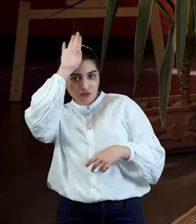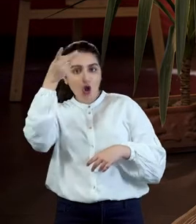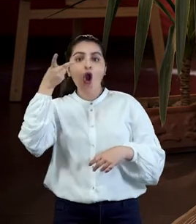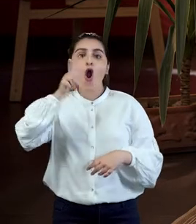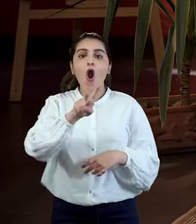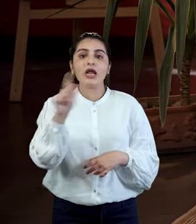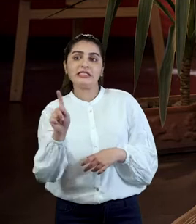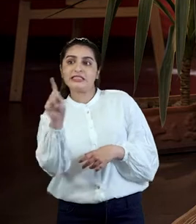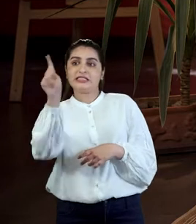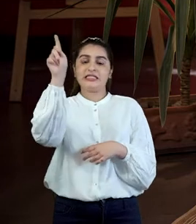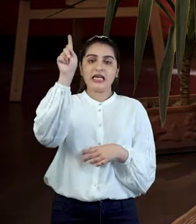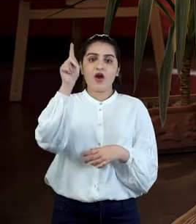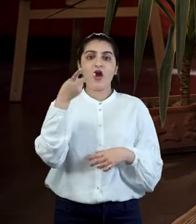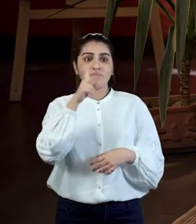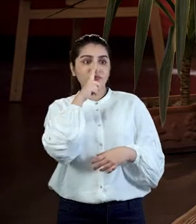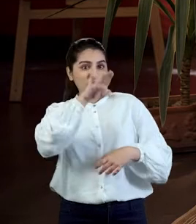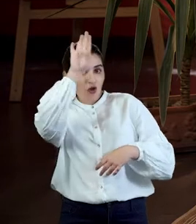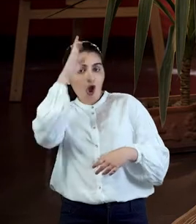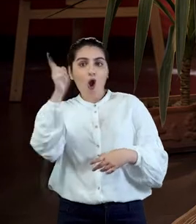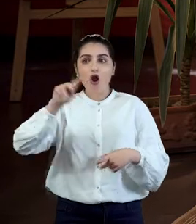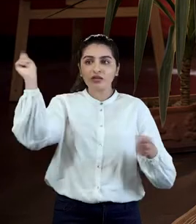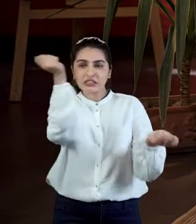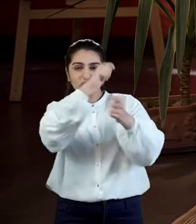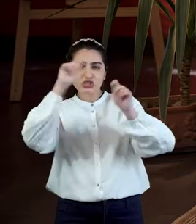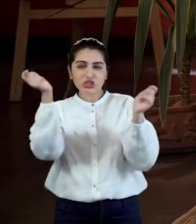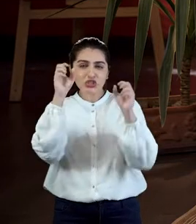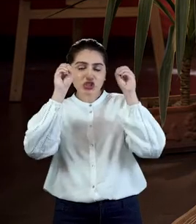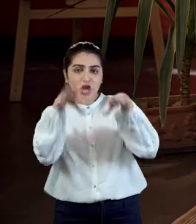the Wizard, yani ke shehzadi aur jadugar.